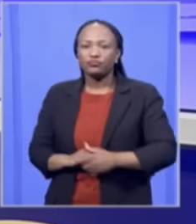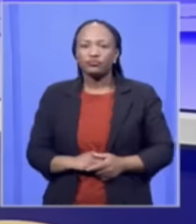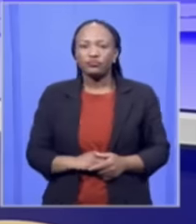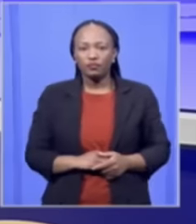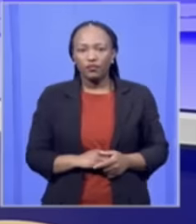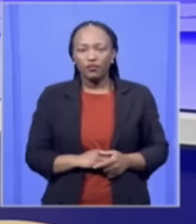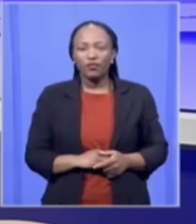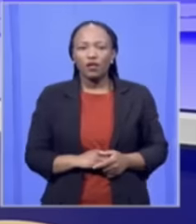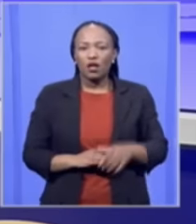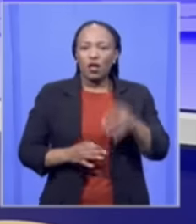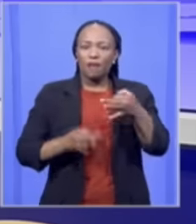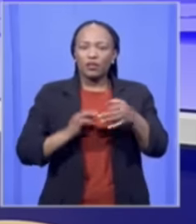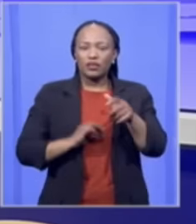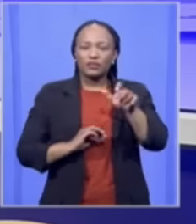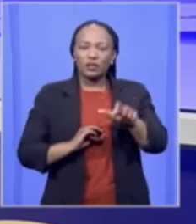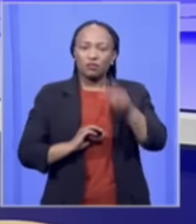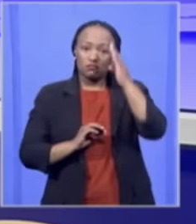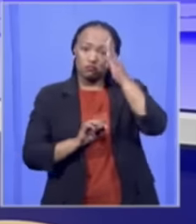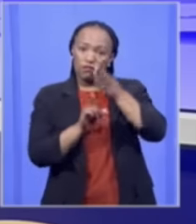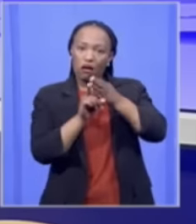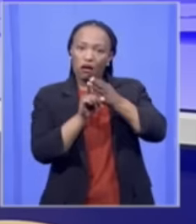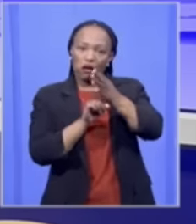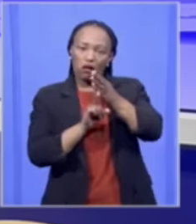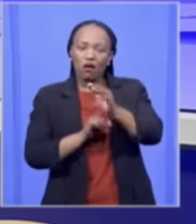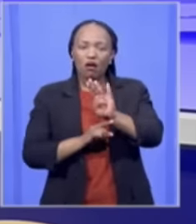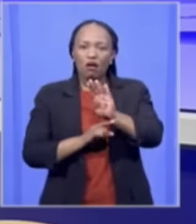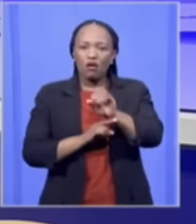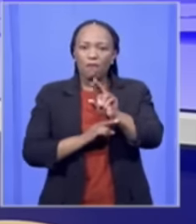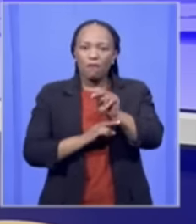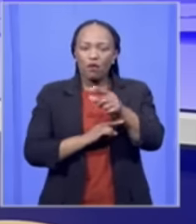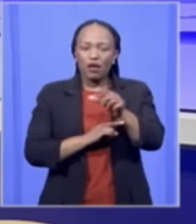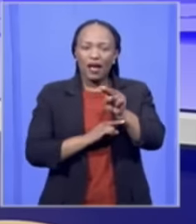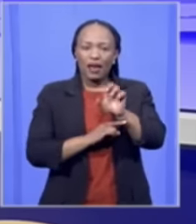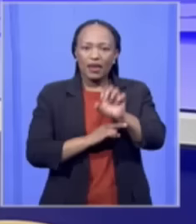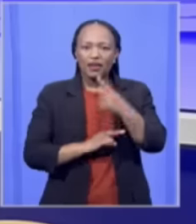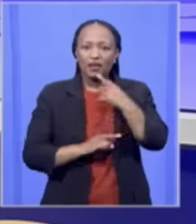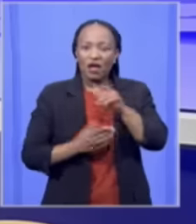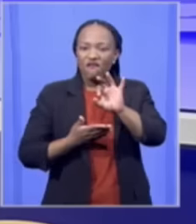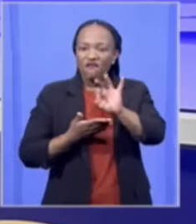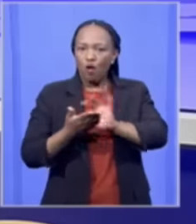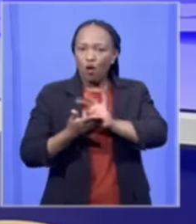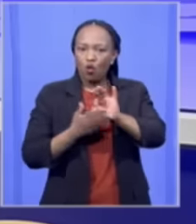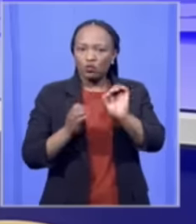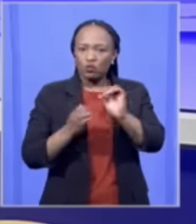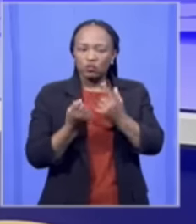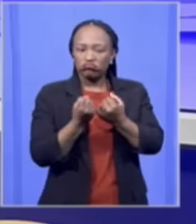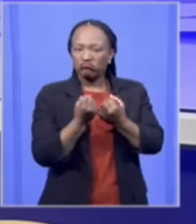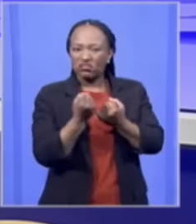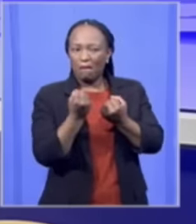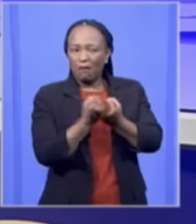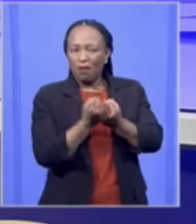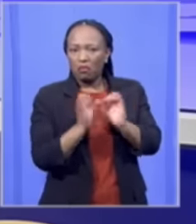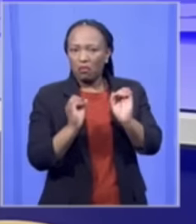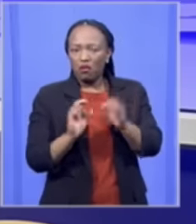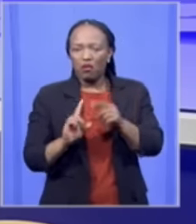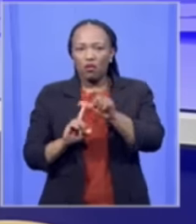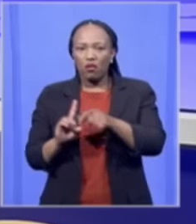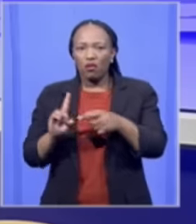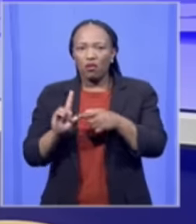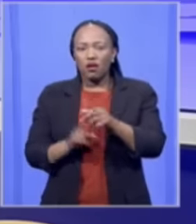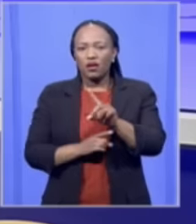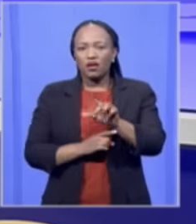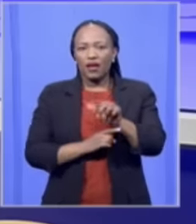Moitsanape wa dipolotiki Bongani Mahlangu a re morero wa vote ya go tlhoka boikanyego go meyara wa Johannesburg Data Morero o ka